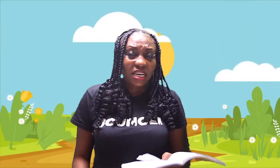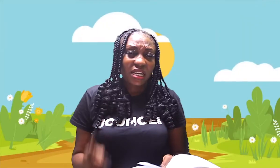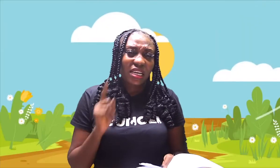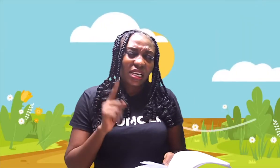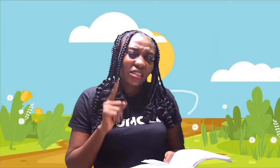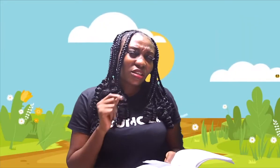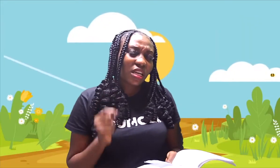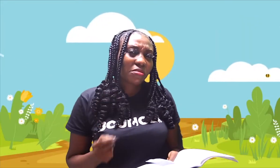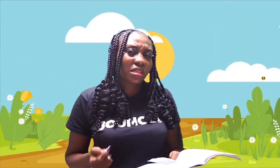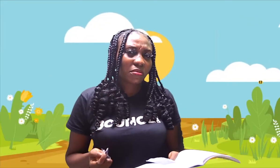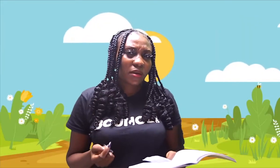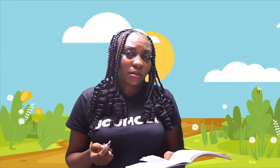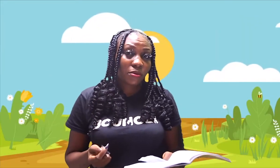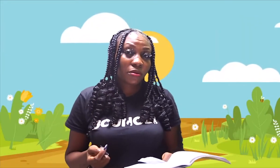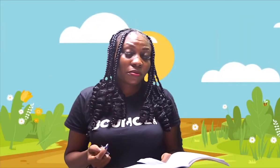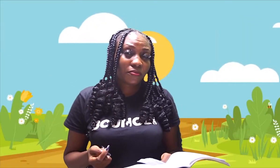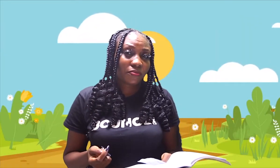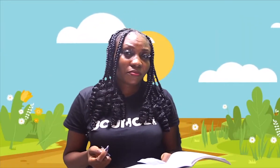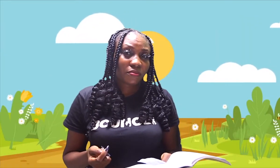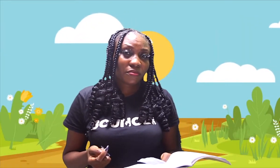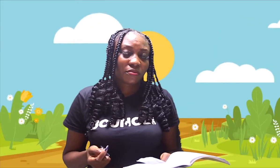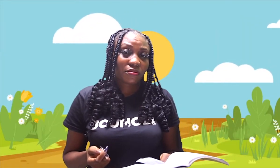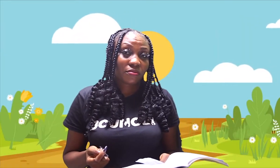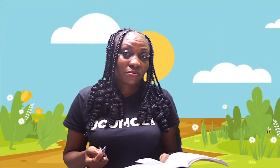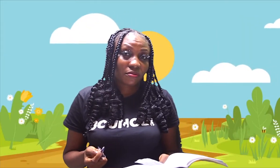Yes, is your name in the Bible?